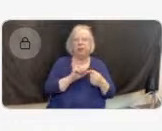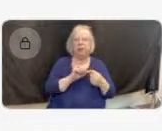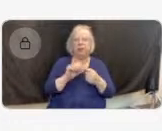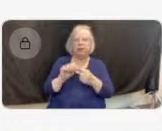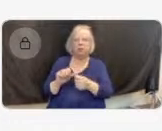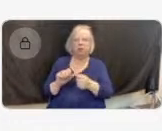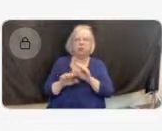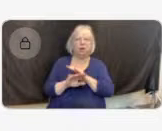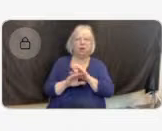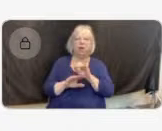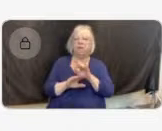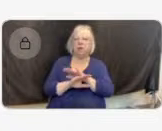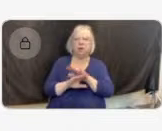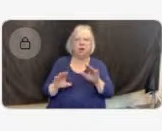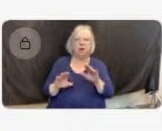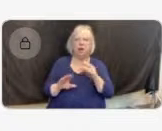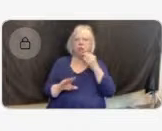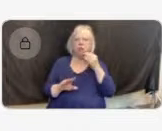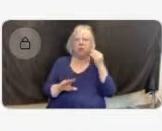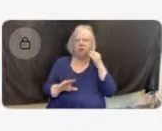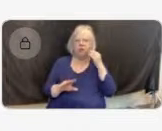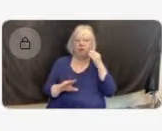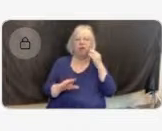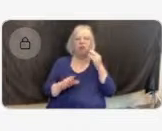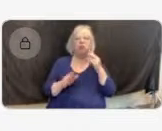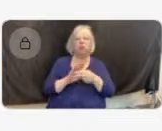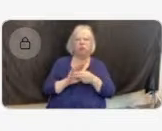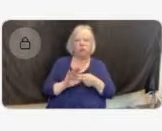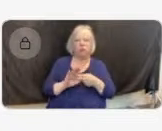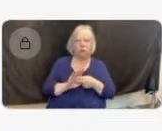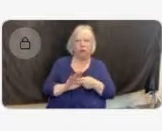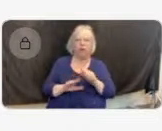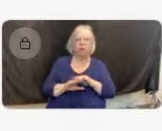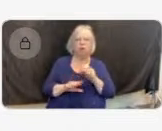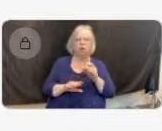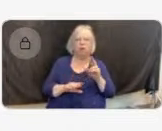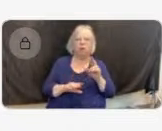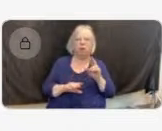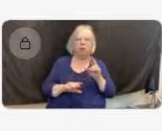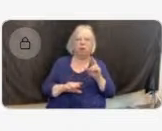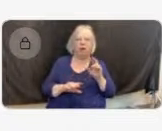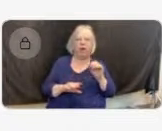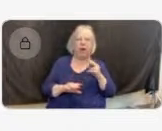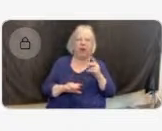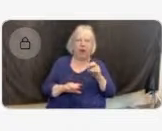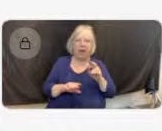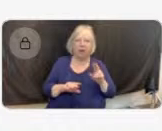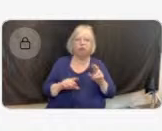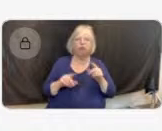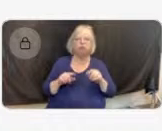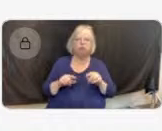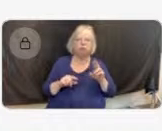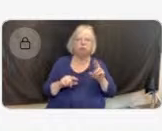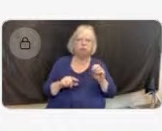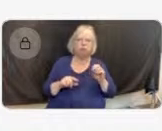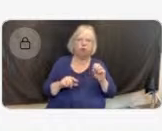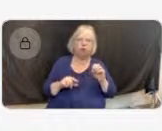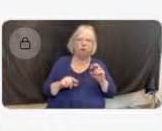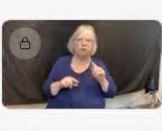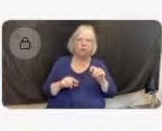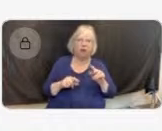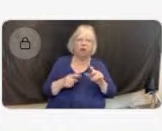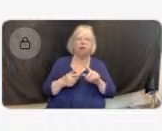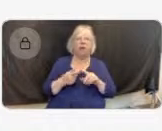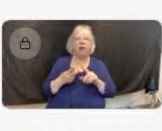the non-residential zoning along the south side of Asher Avenue between West Roosevelt Road and South Woodrow Street.